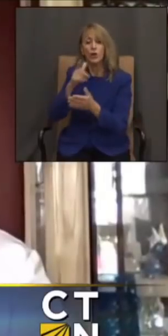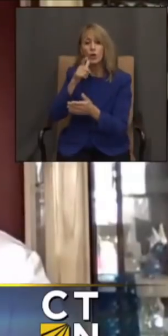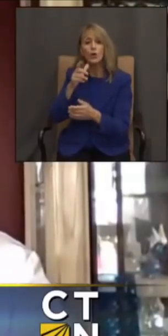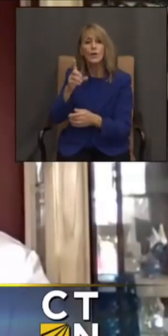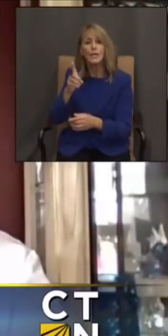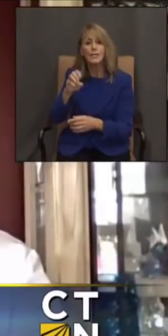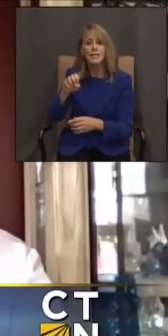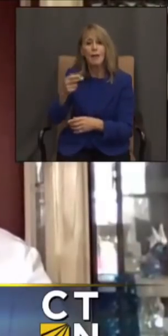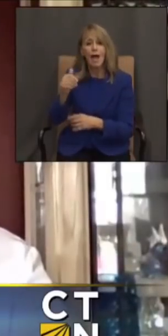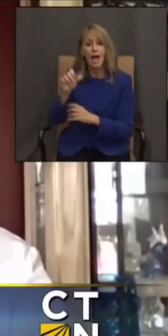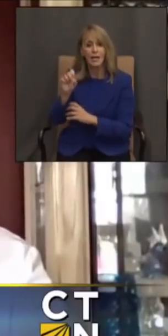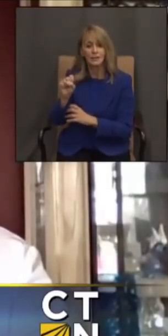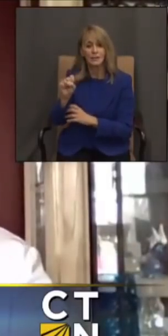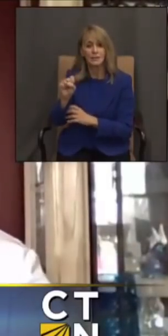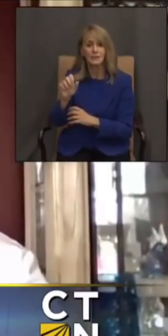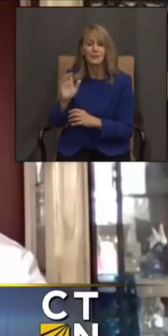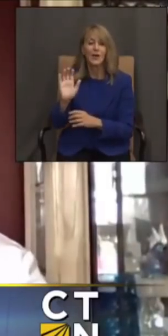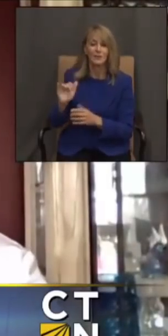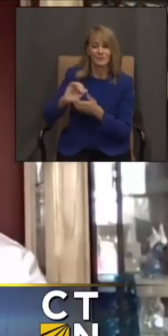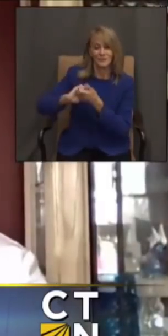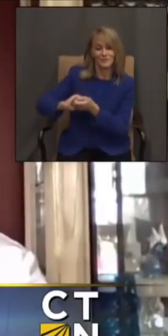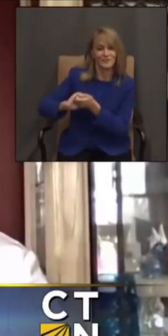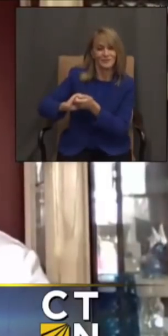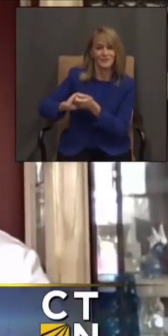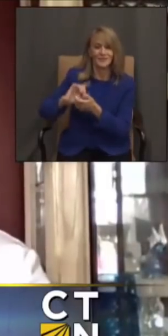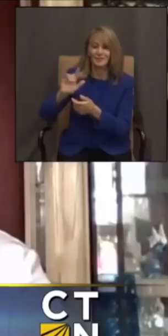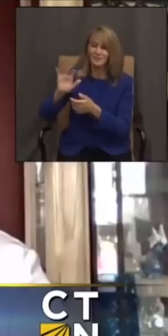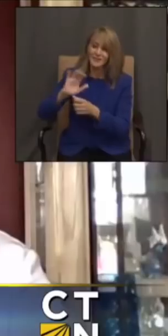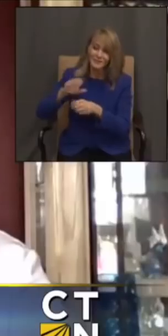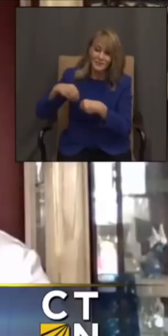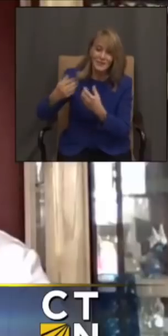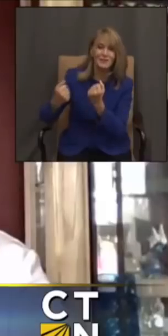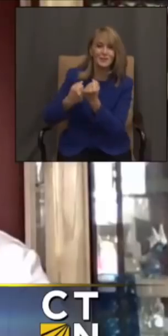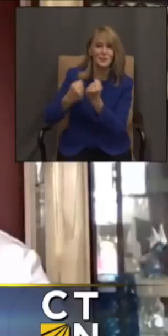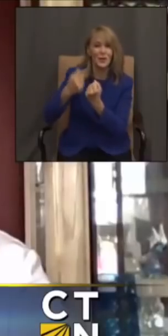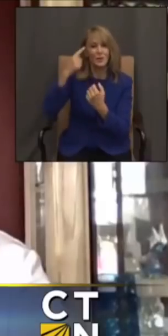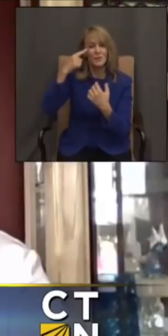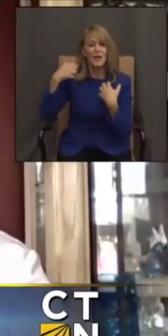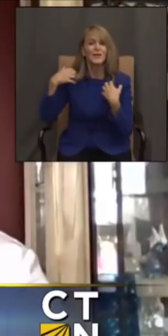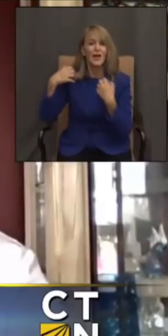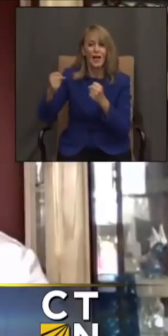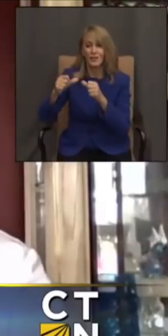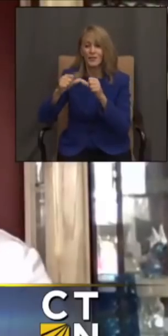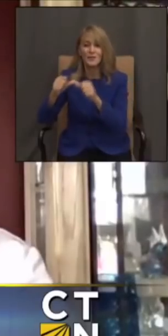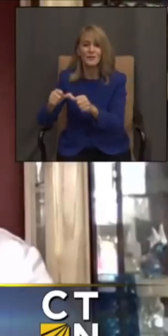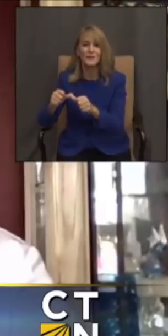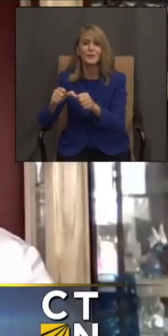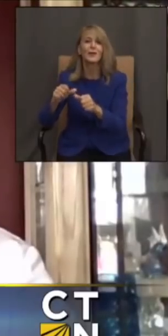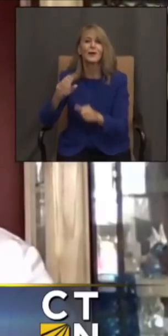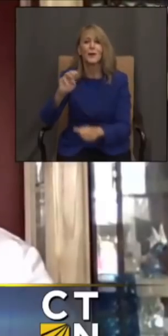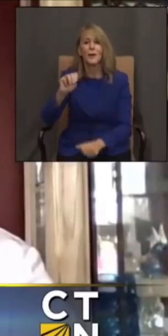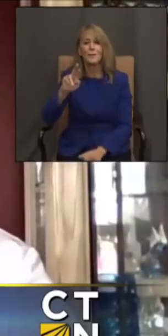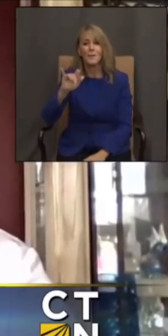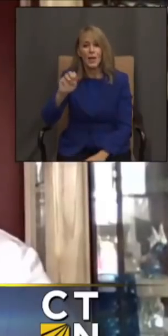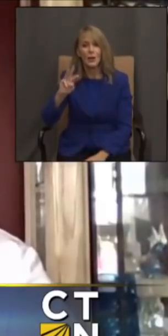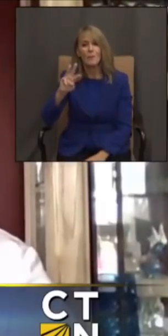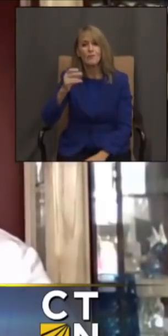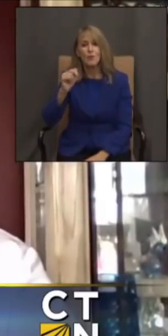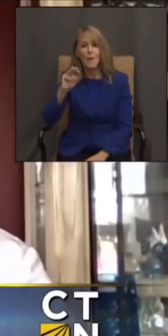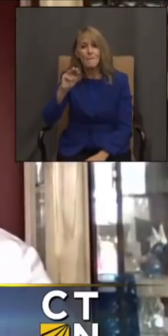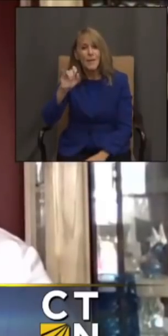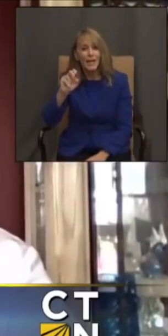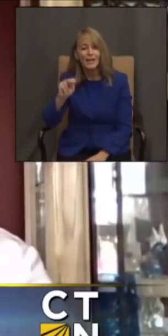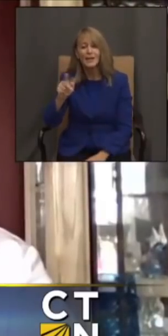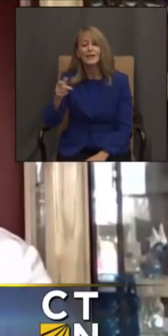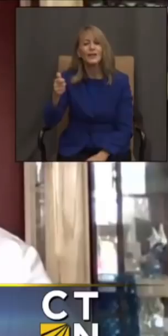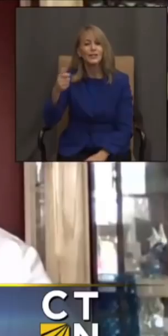And so my partner in government and the other half of this mental health lifespan is Commissioner Miriam Delphin-Rittman, who can talk about some of the